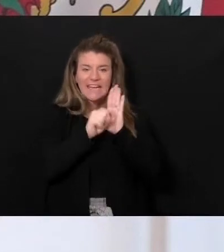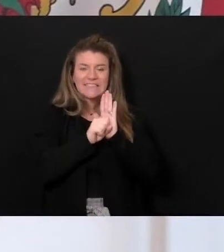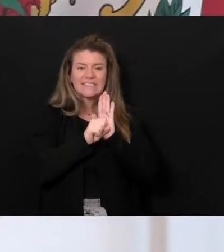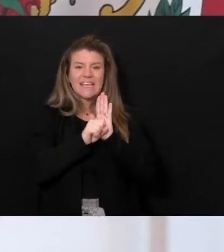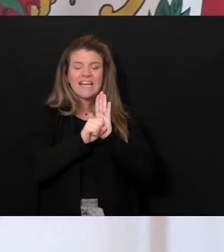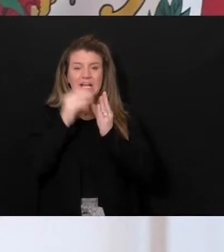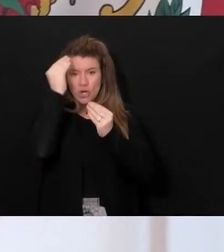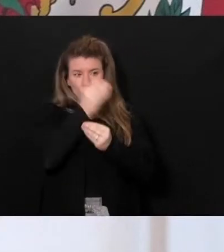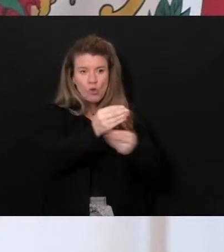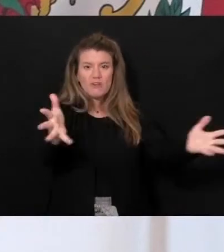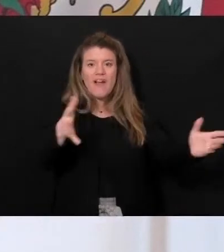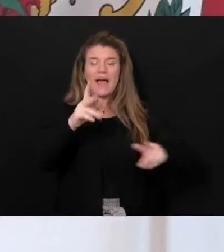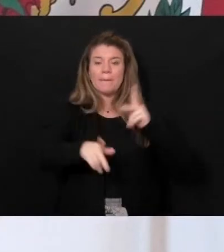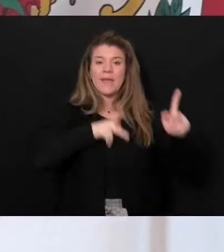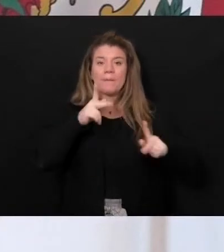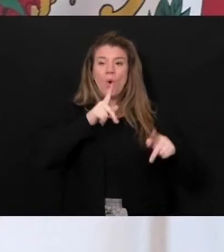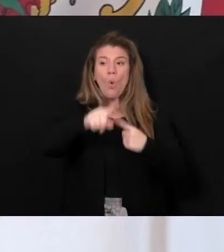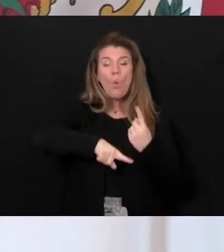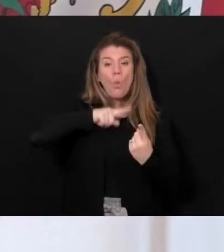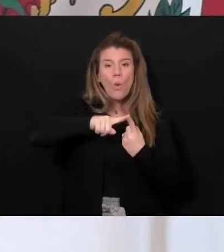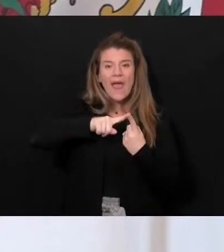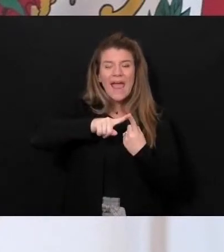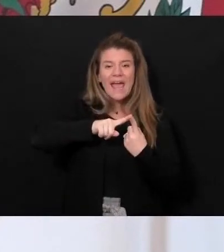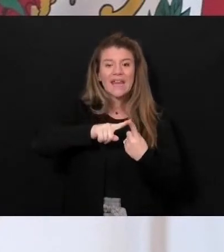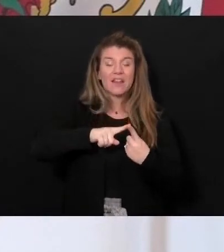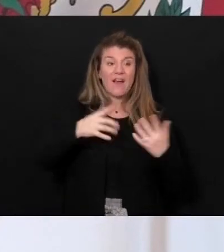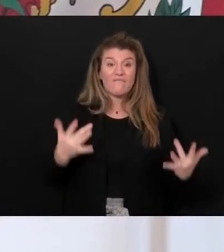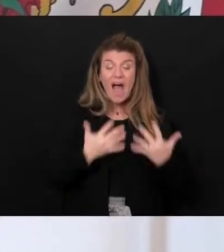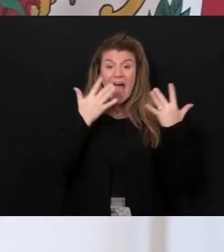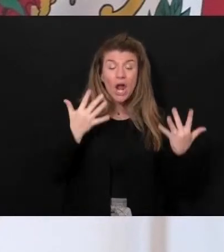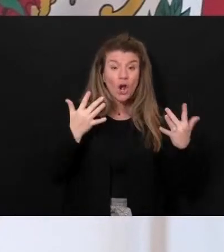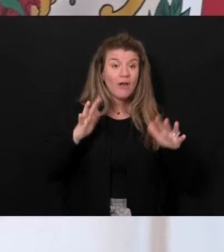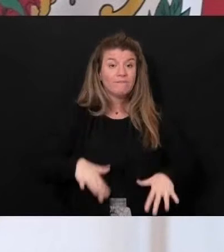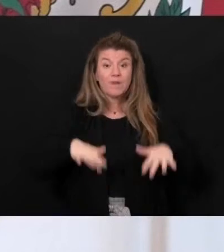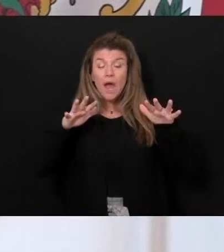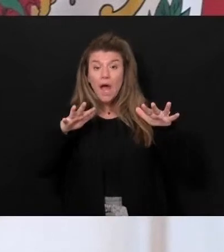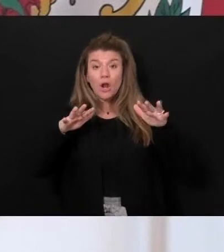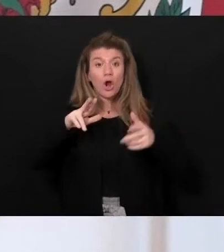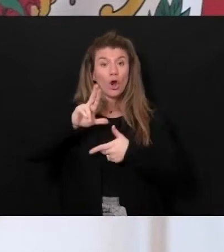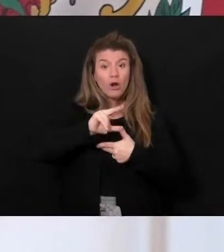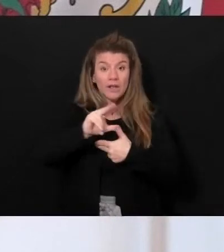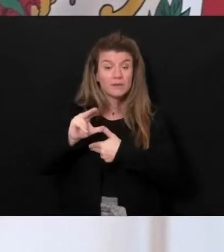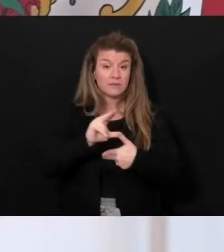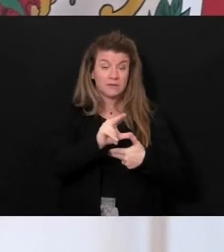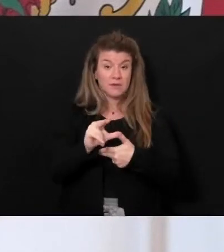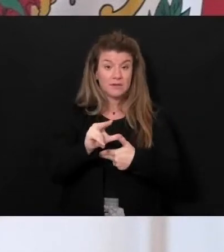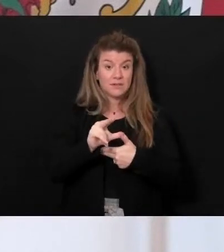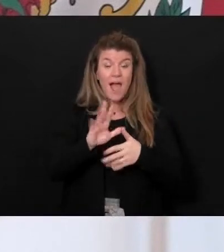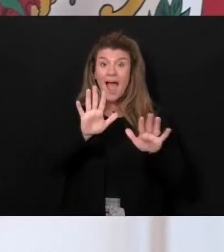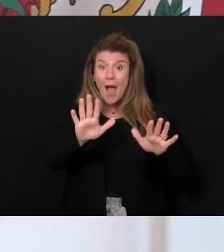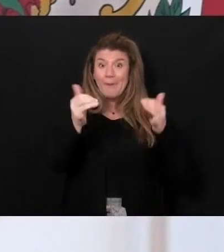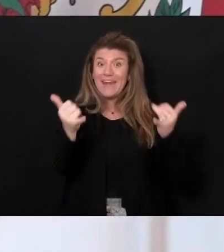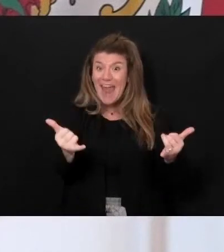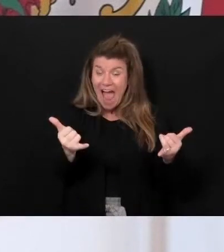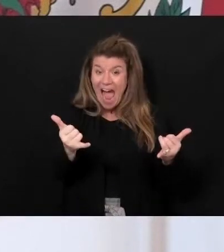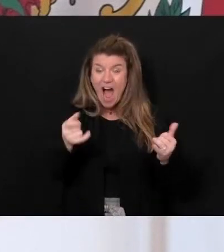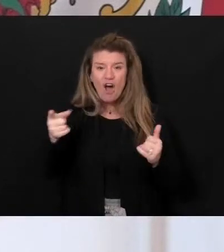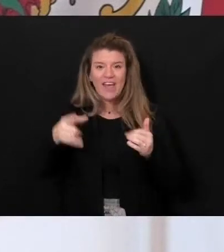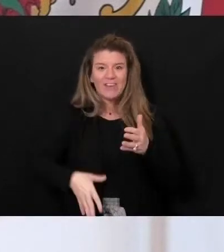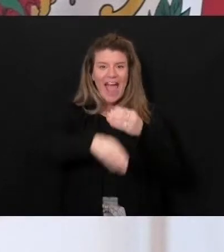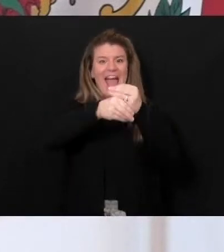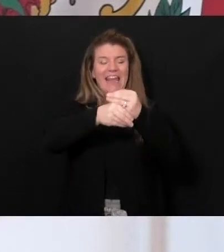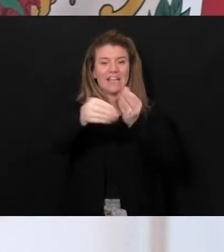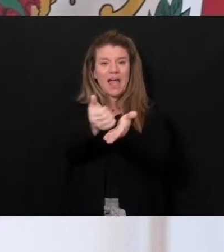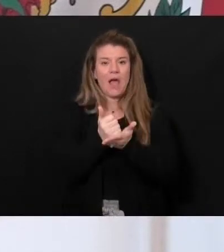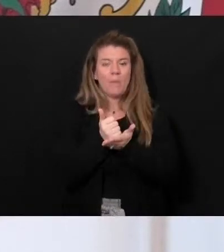notify their citizens when there is a fire, a flood, or a hurricane. But now they are going to